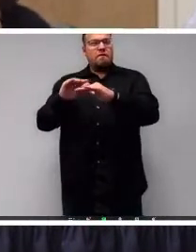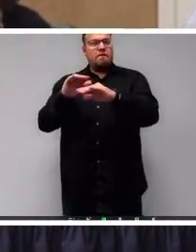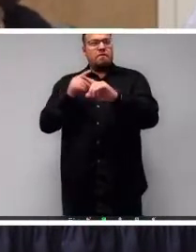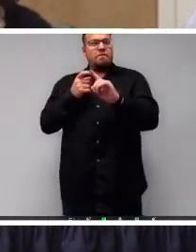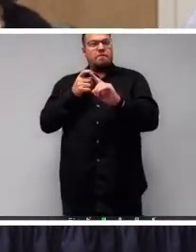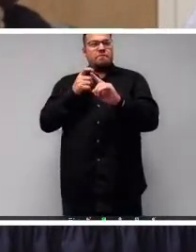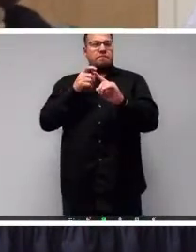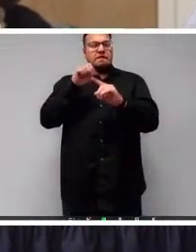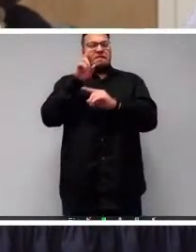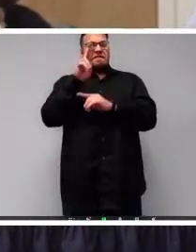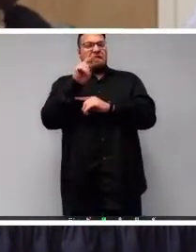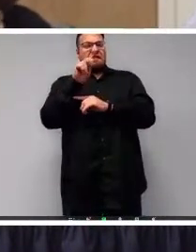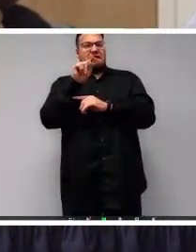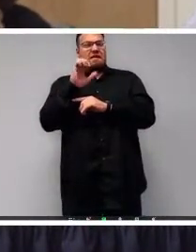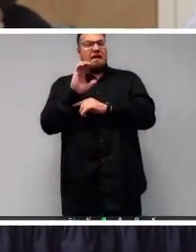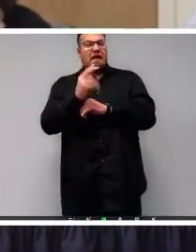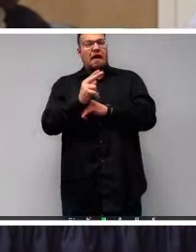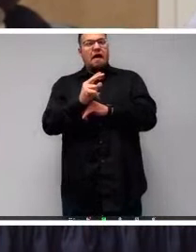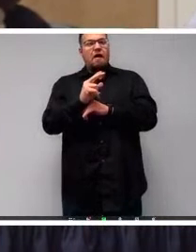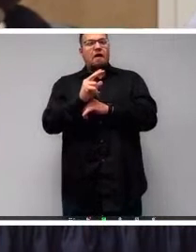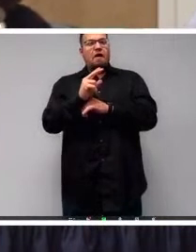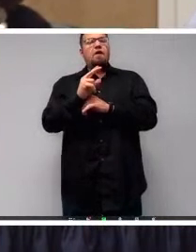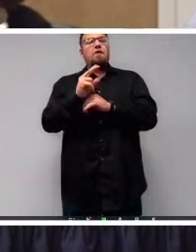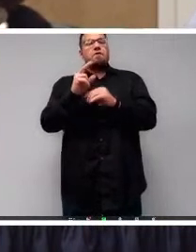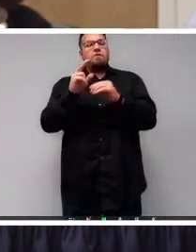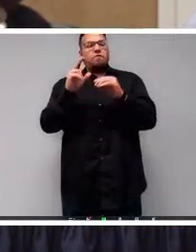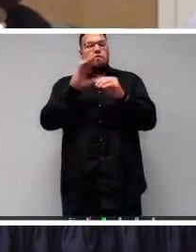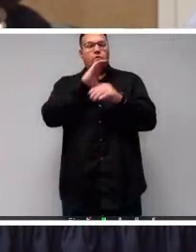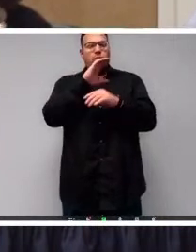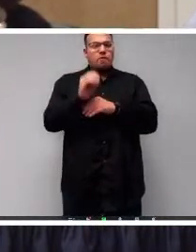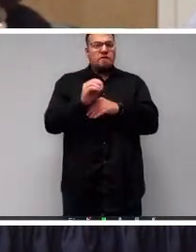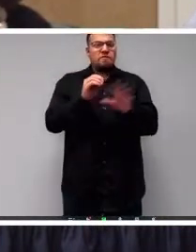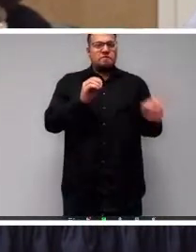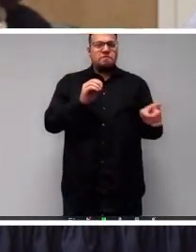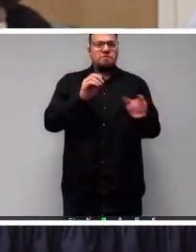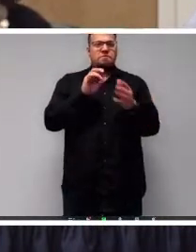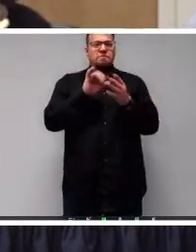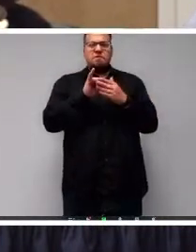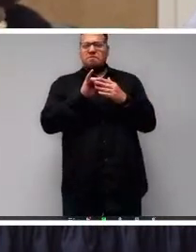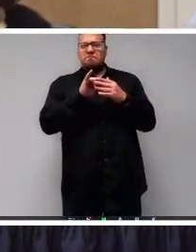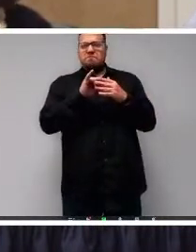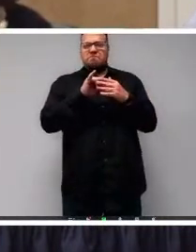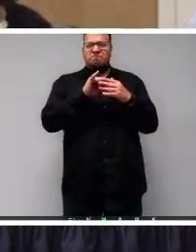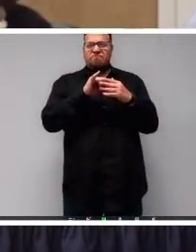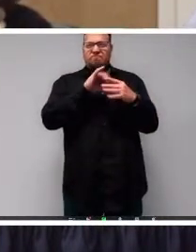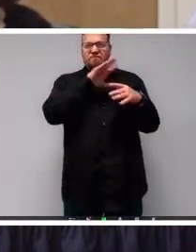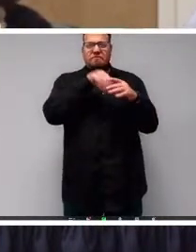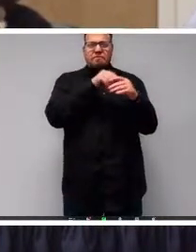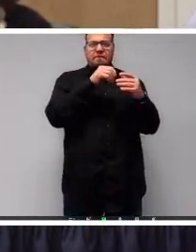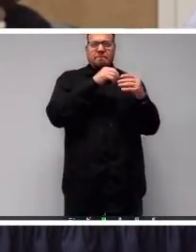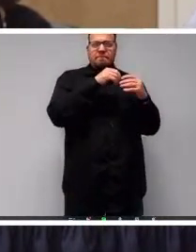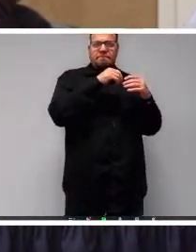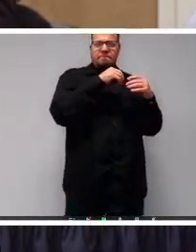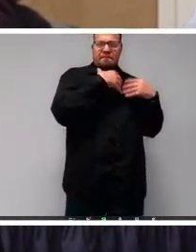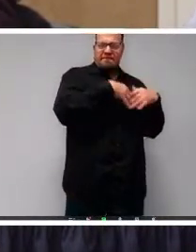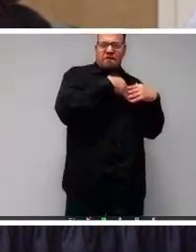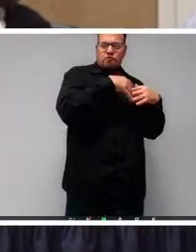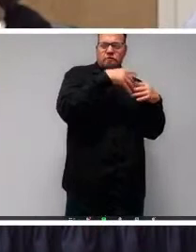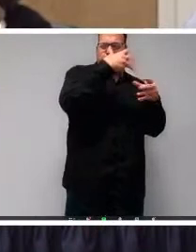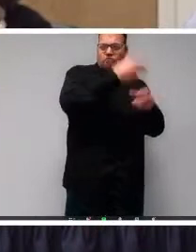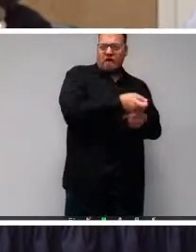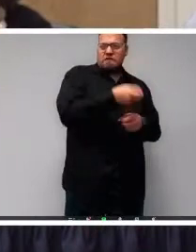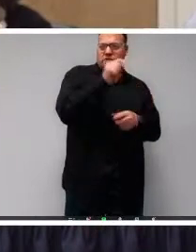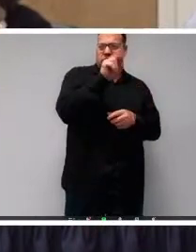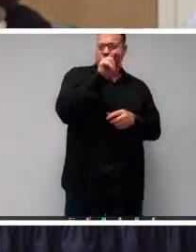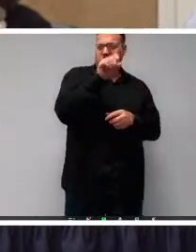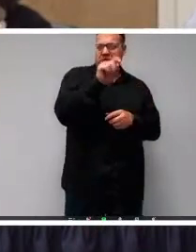Corporation or LLC, which was the Nielsen Manufacturing Trust. So what we had was we